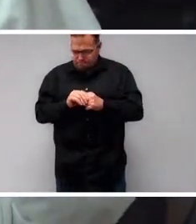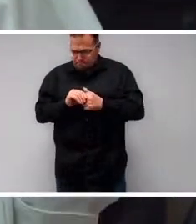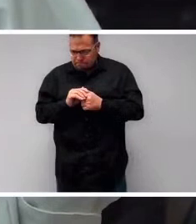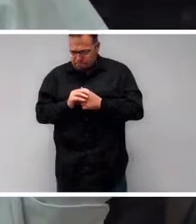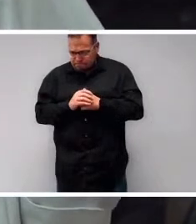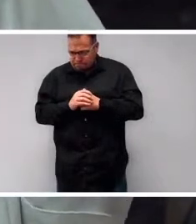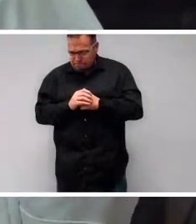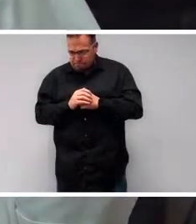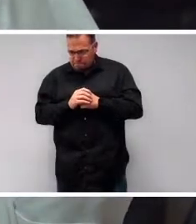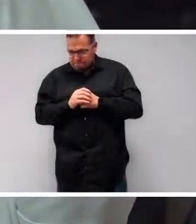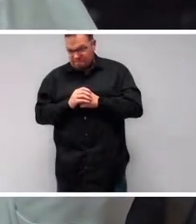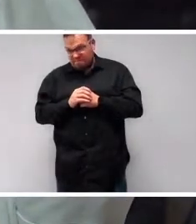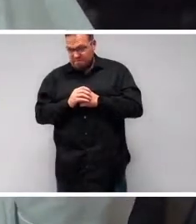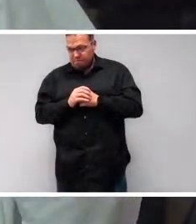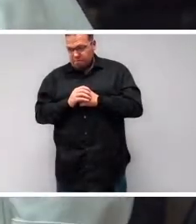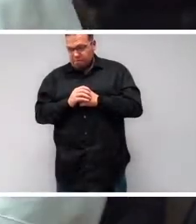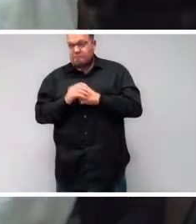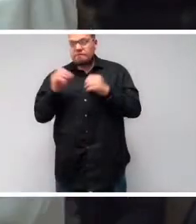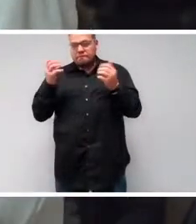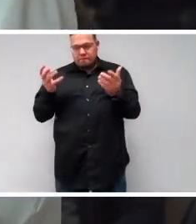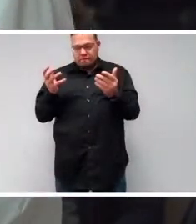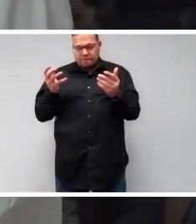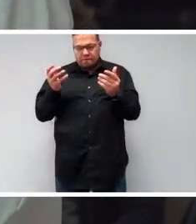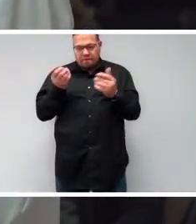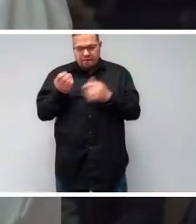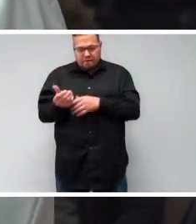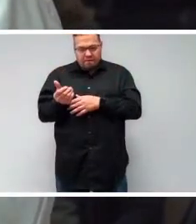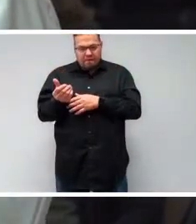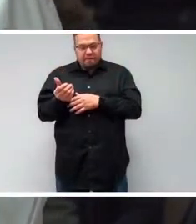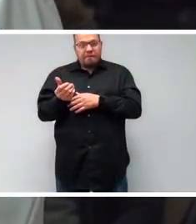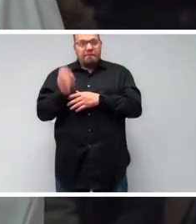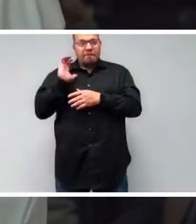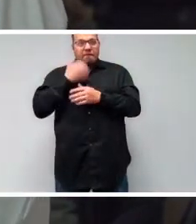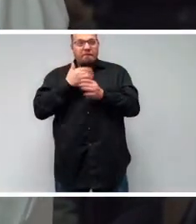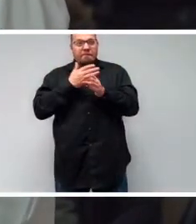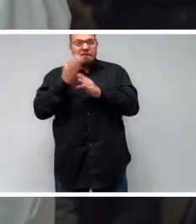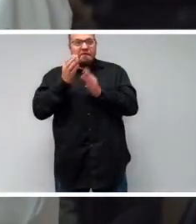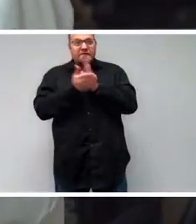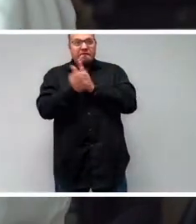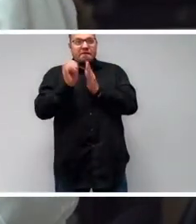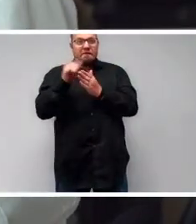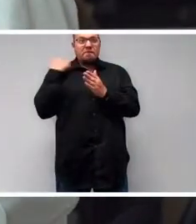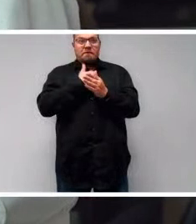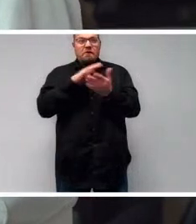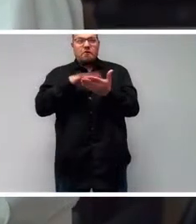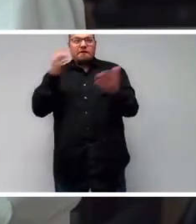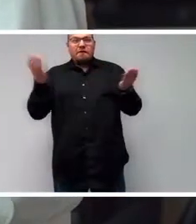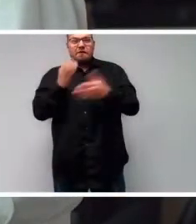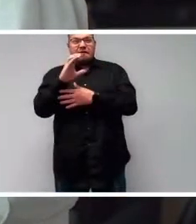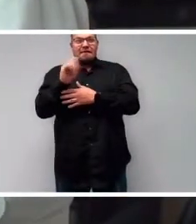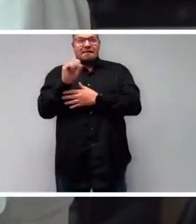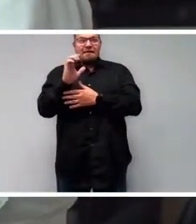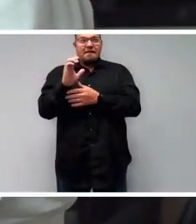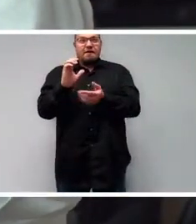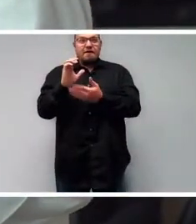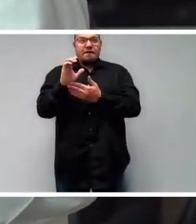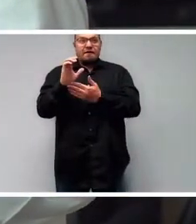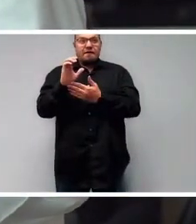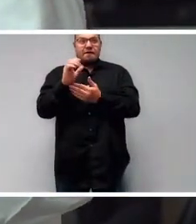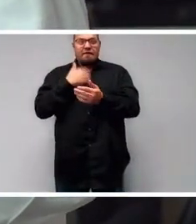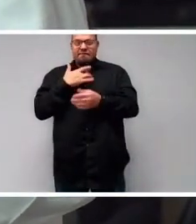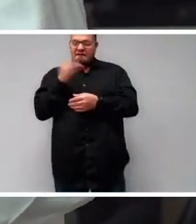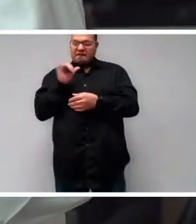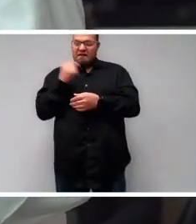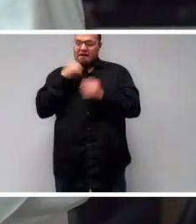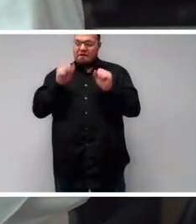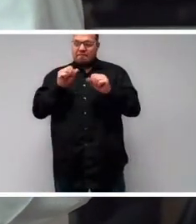Oh, sorry. So a little bit of going into our professional skills that we learn at CTEC. I feel like I could divide